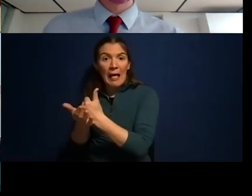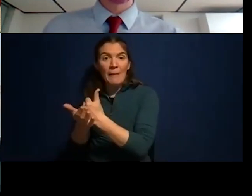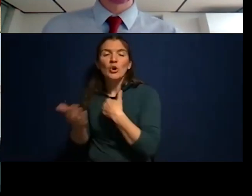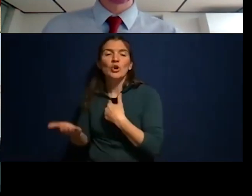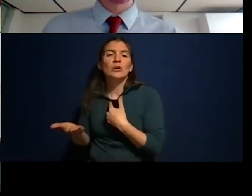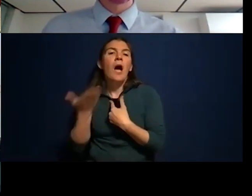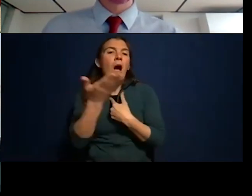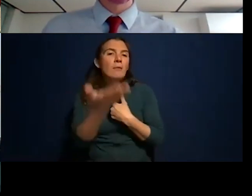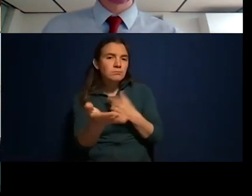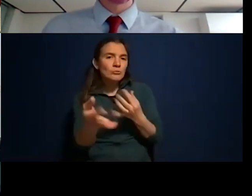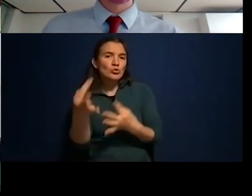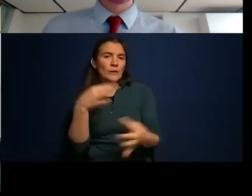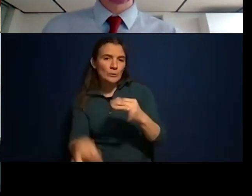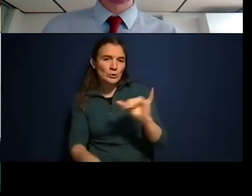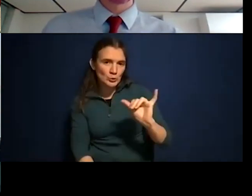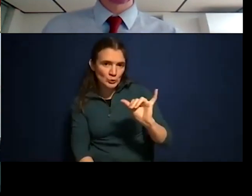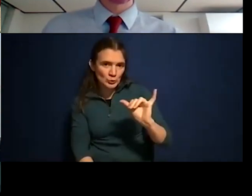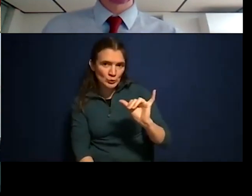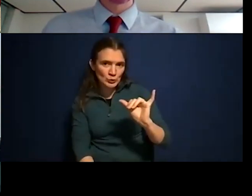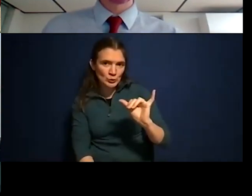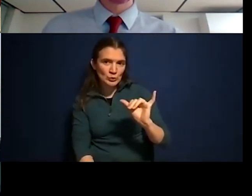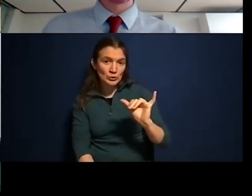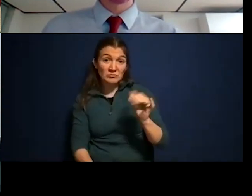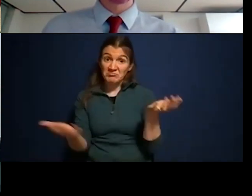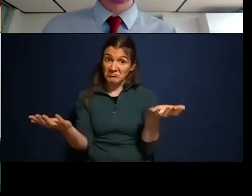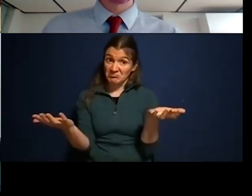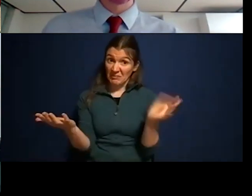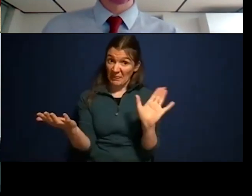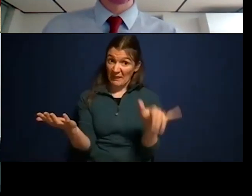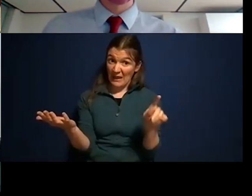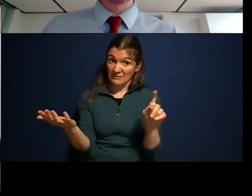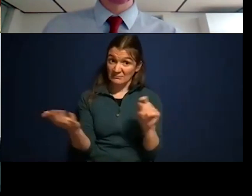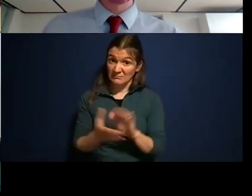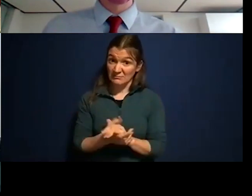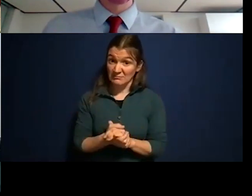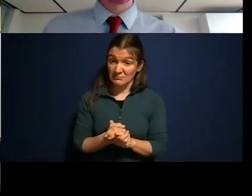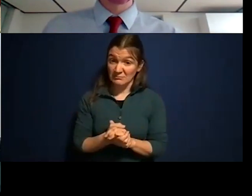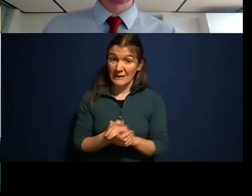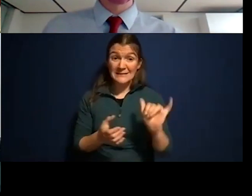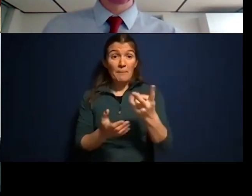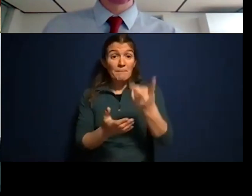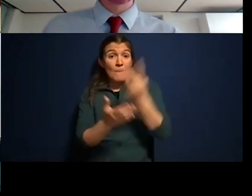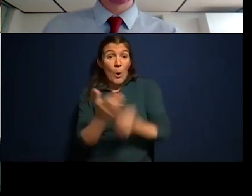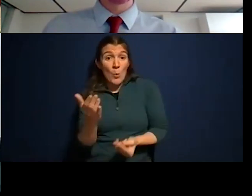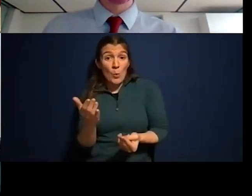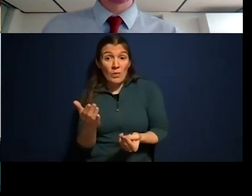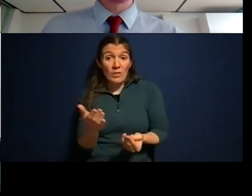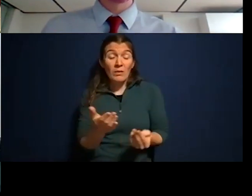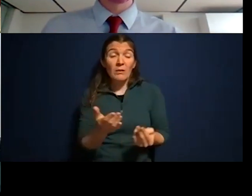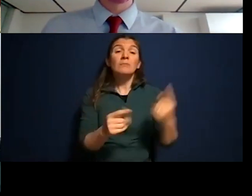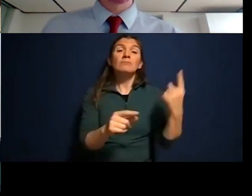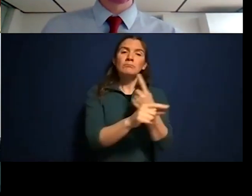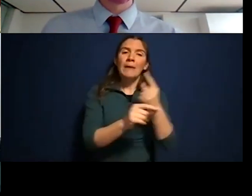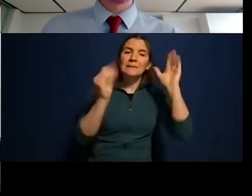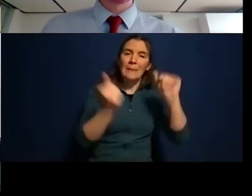submitted and reimbursed. So it's kind of both. You could